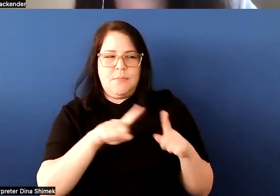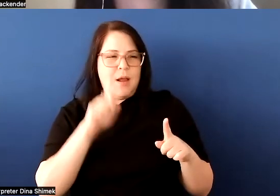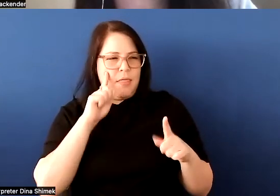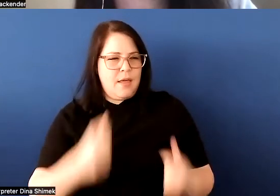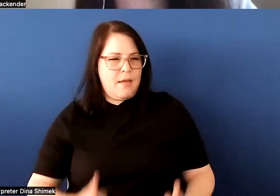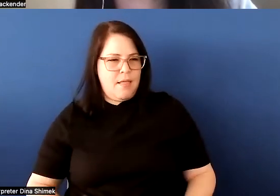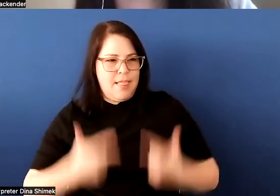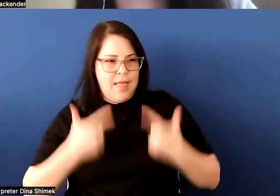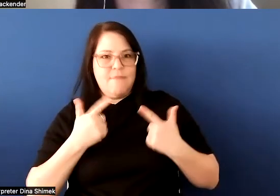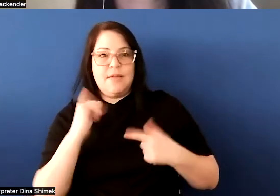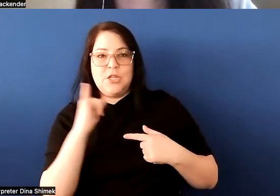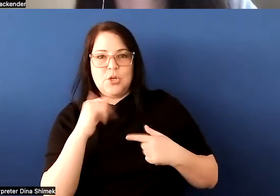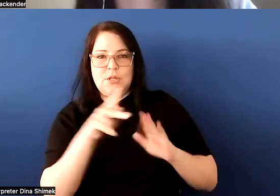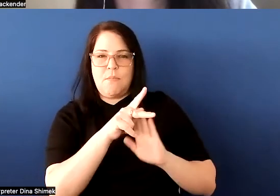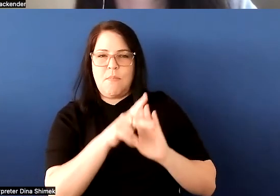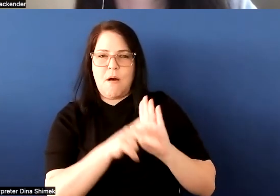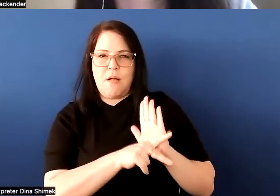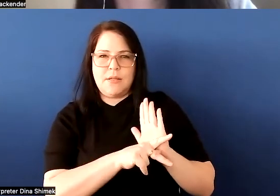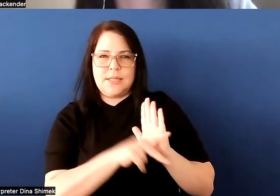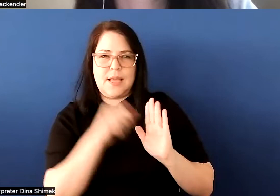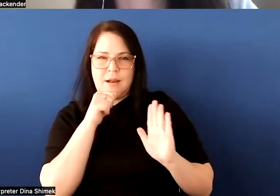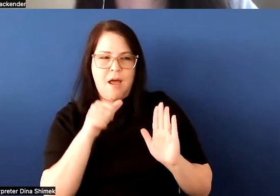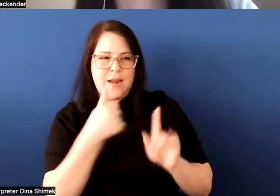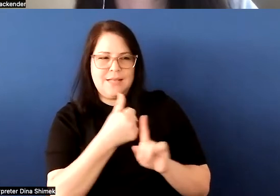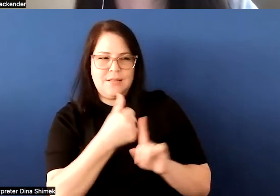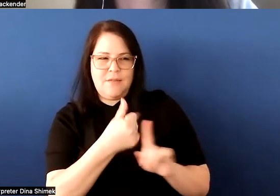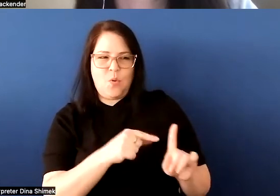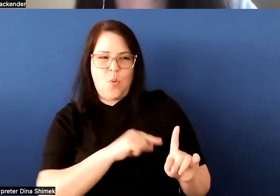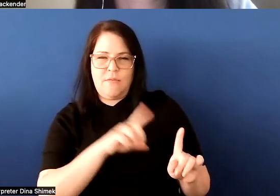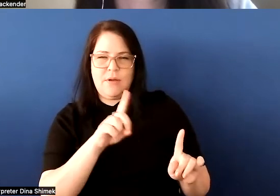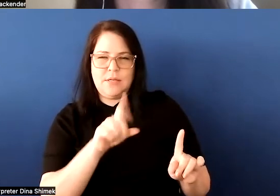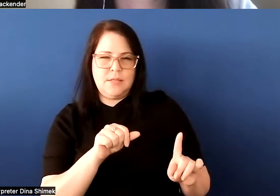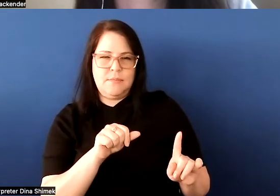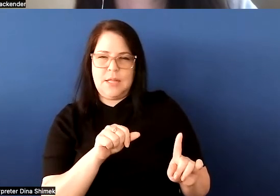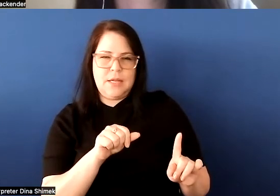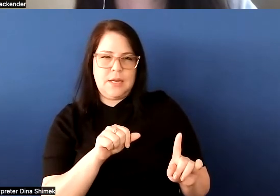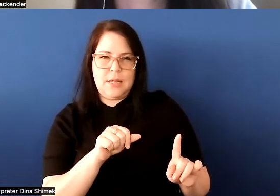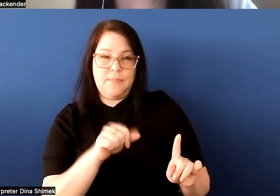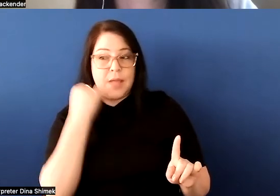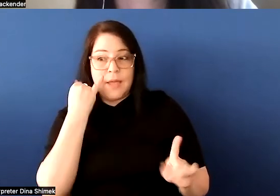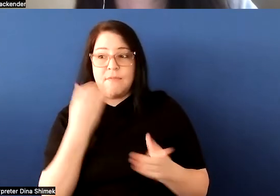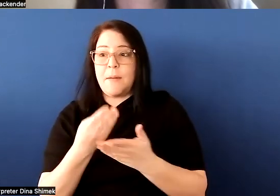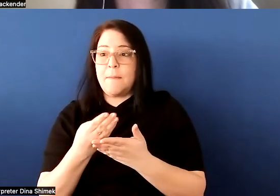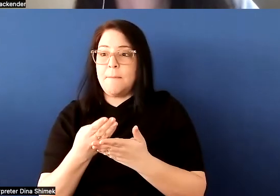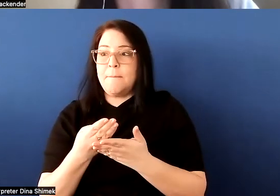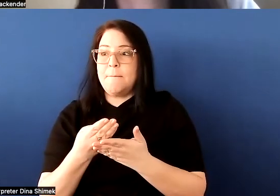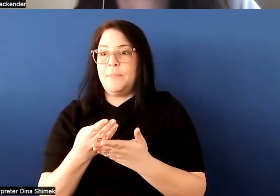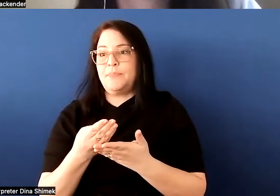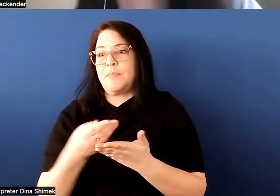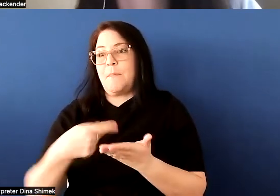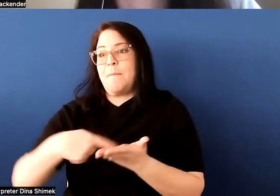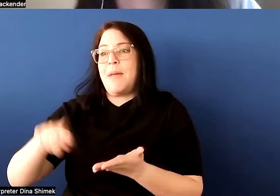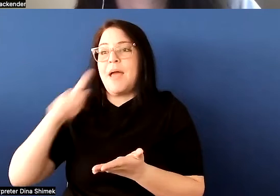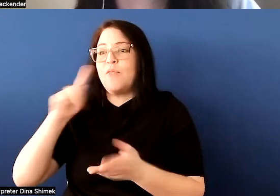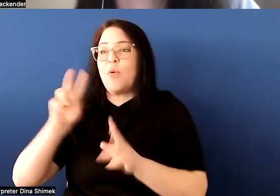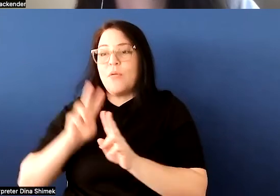policy would be a qualified disability expense. Now, buying funeral arrangements would. So if you're buying